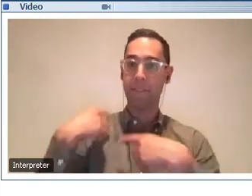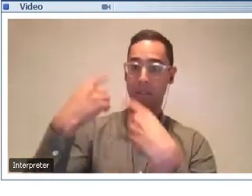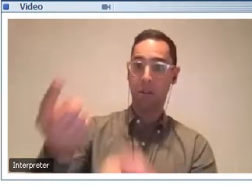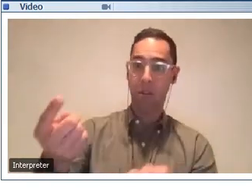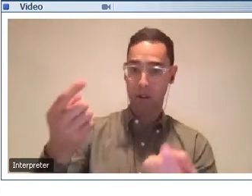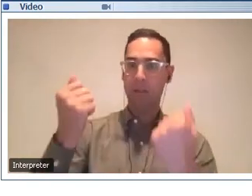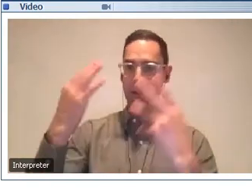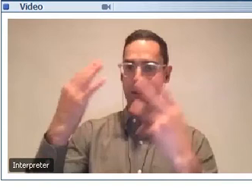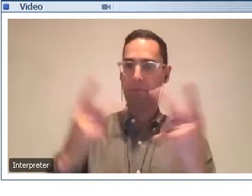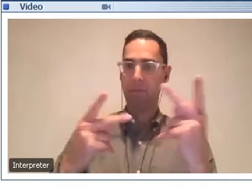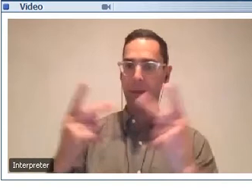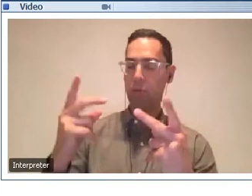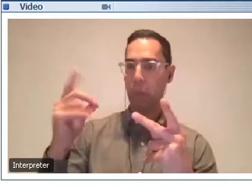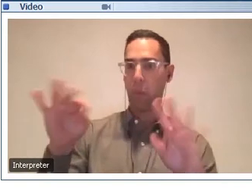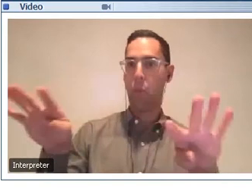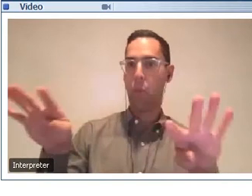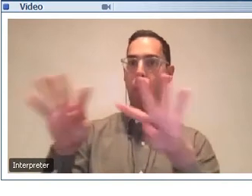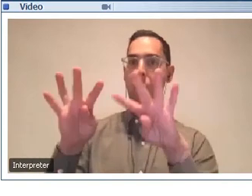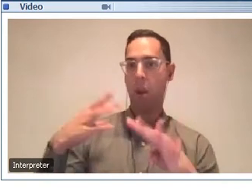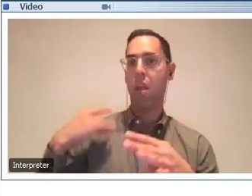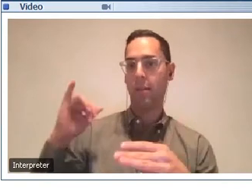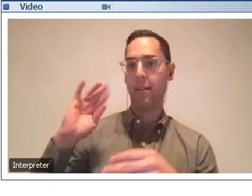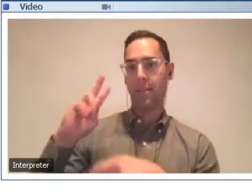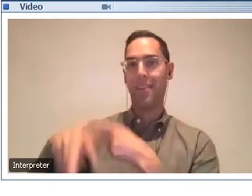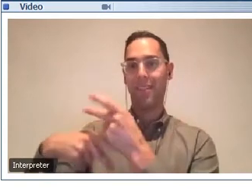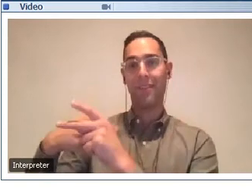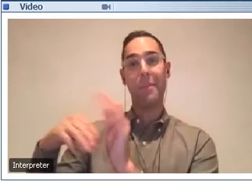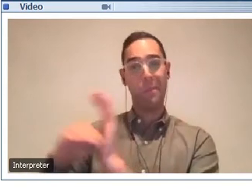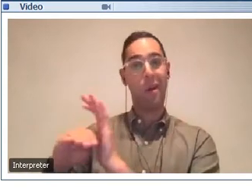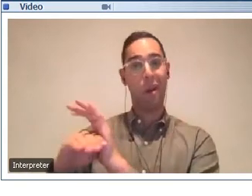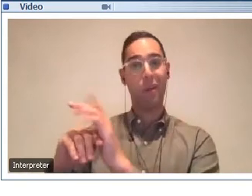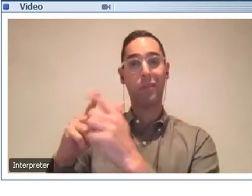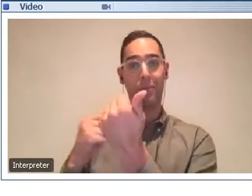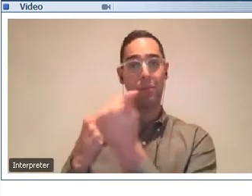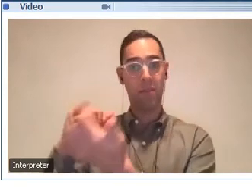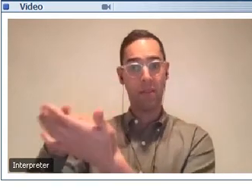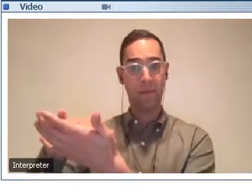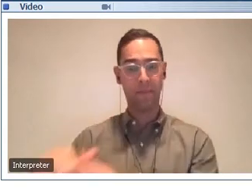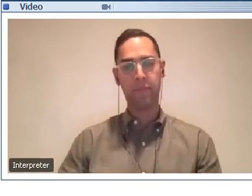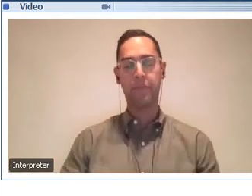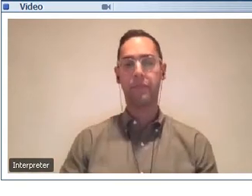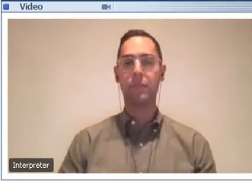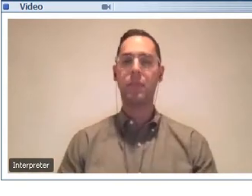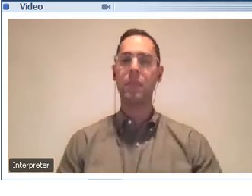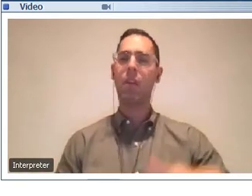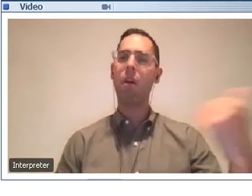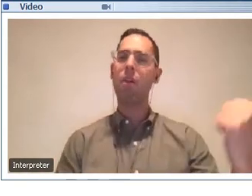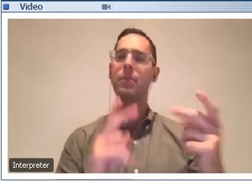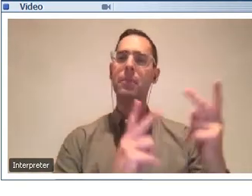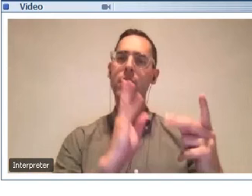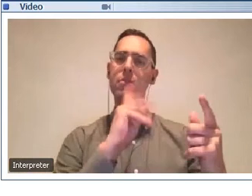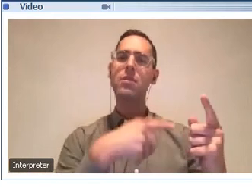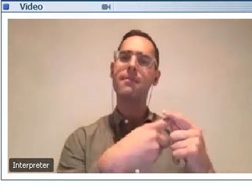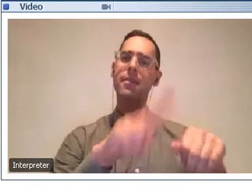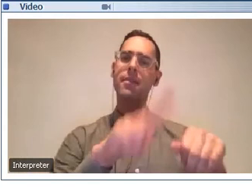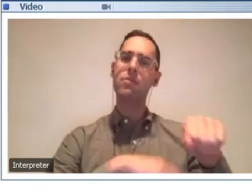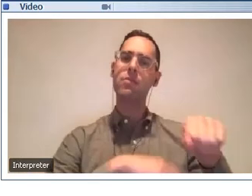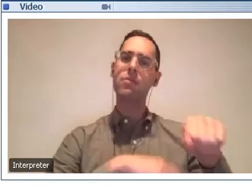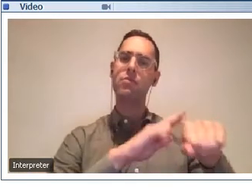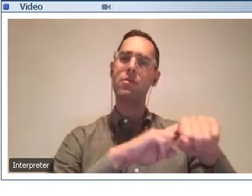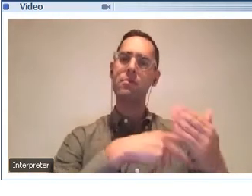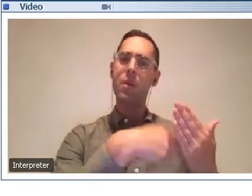policymakers and advocates across the country. Some have also talked about creating a national program that might be funded and operated